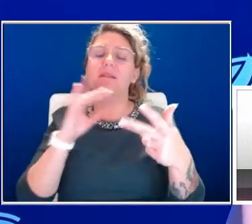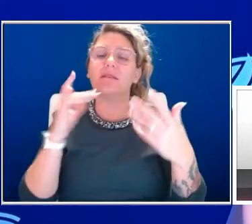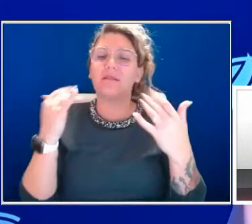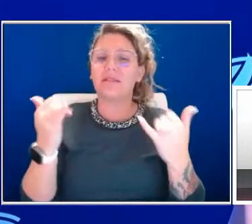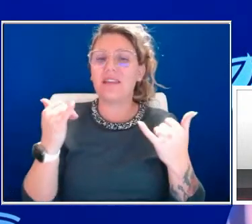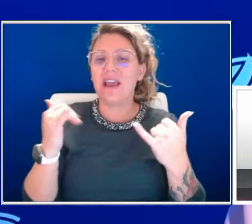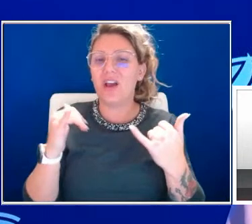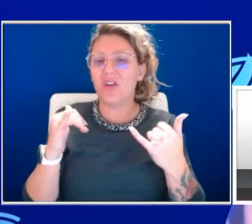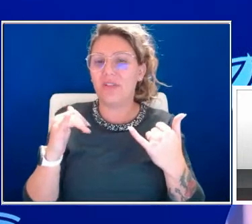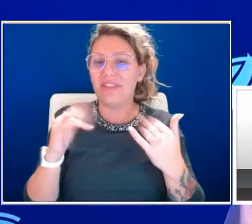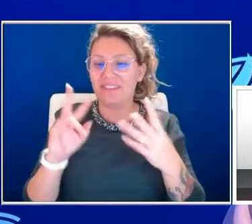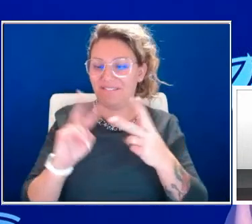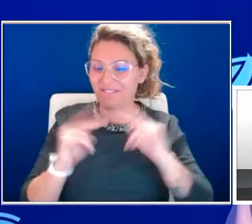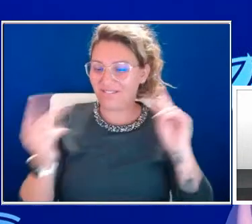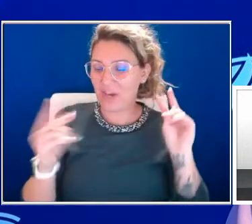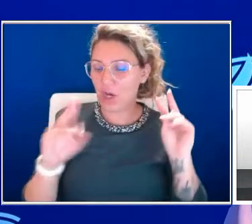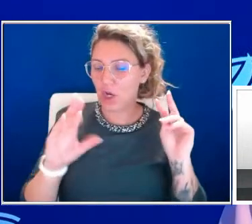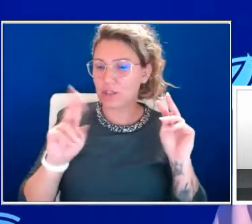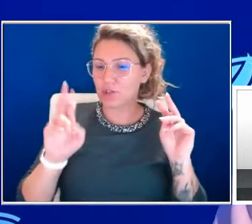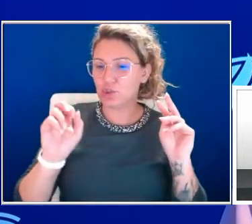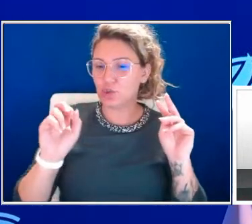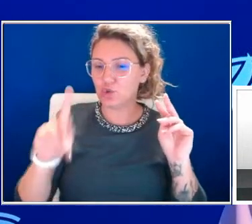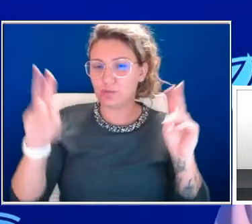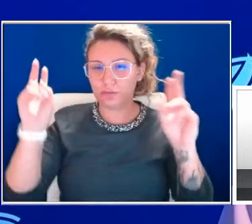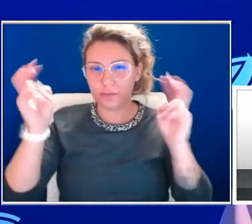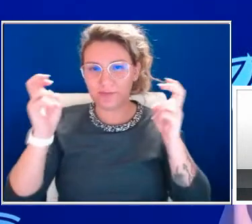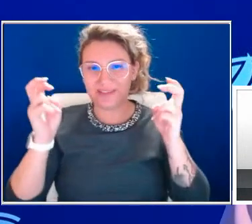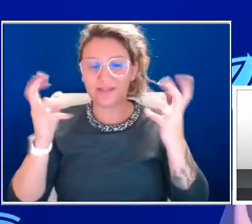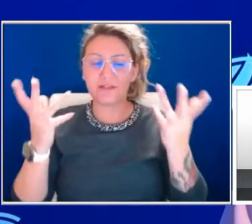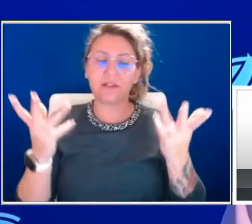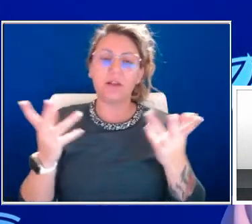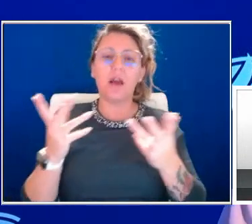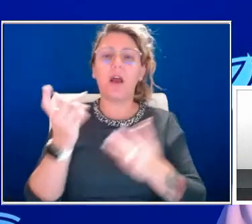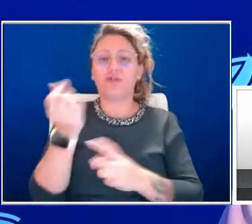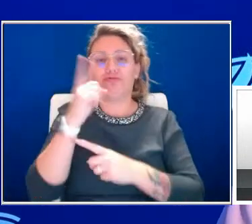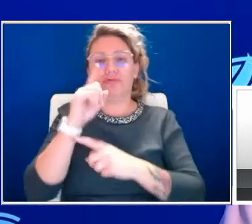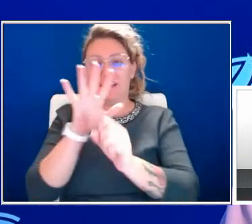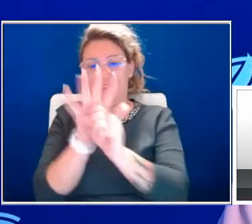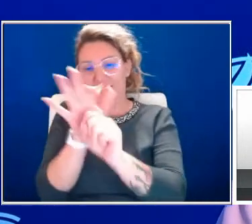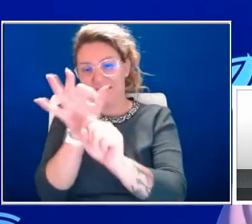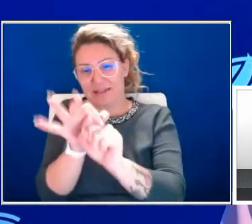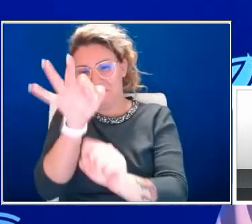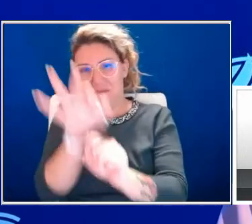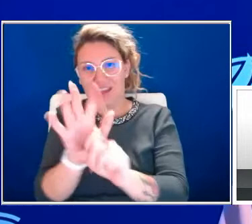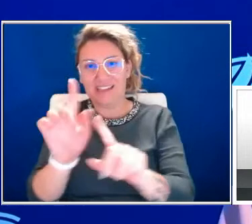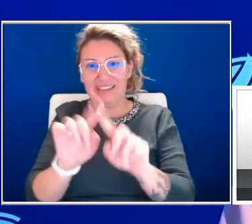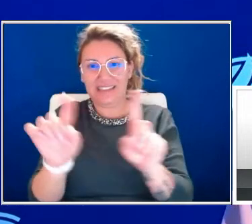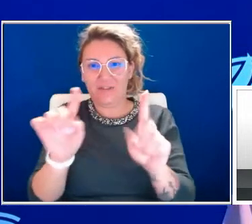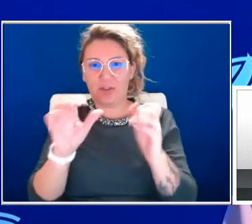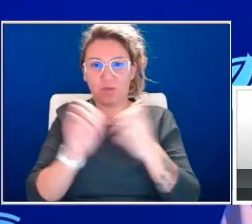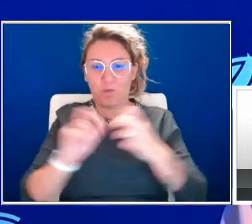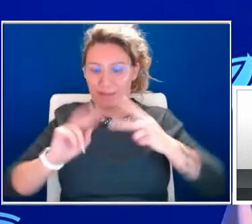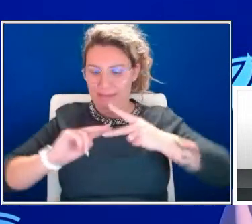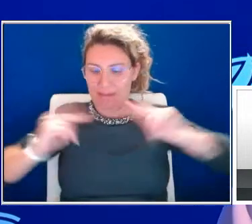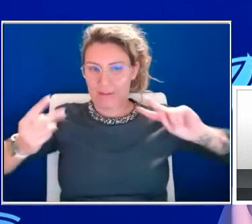certainly reasonable. Understand again, the spike is different in these variants,